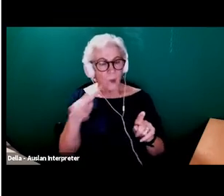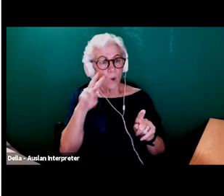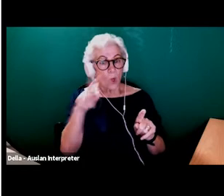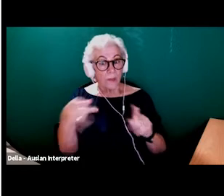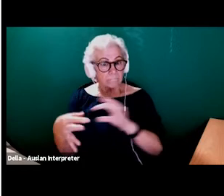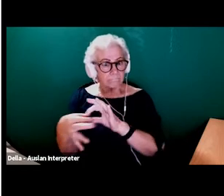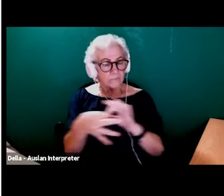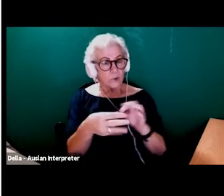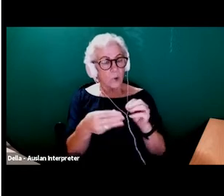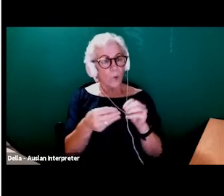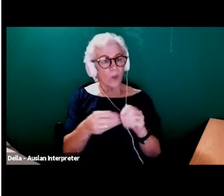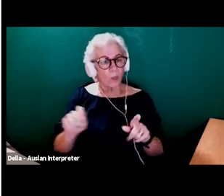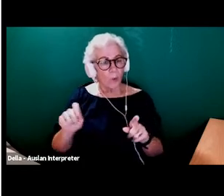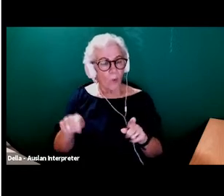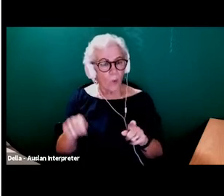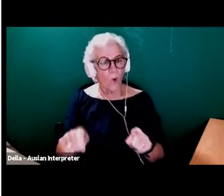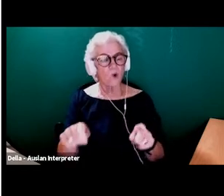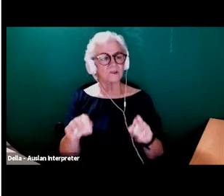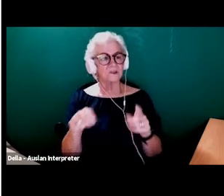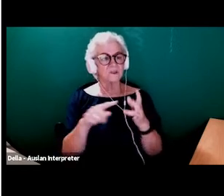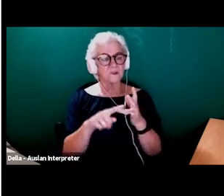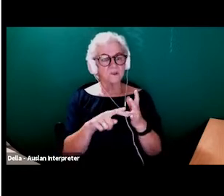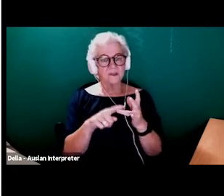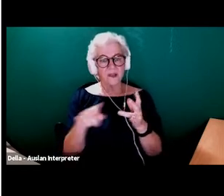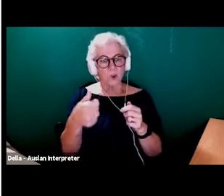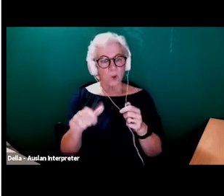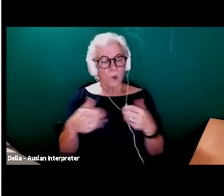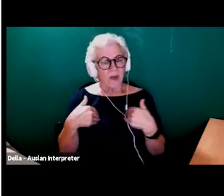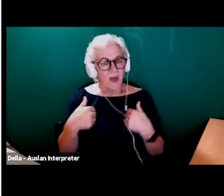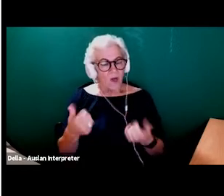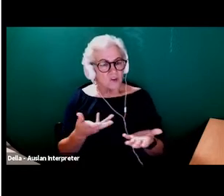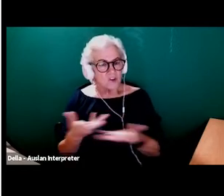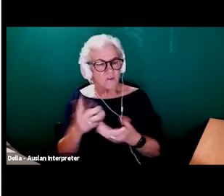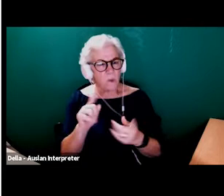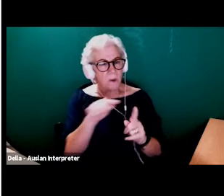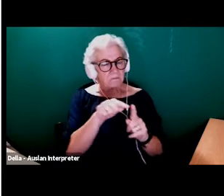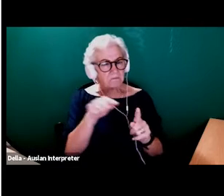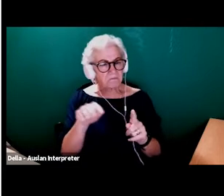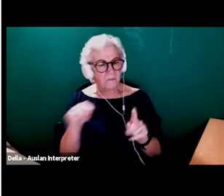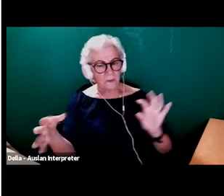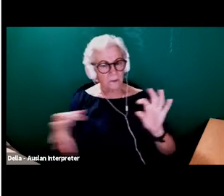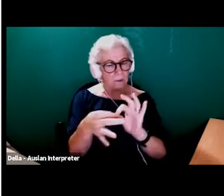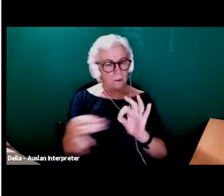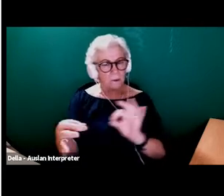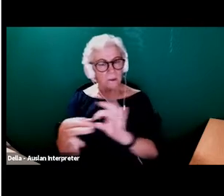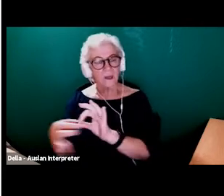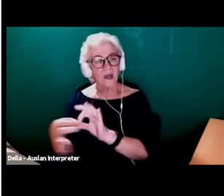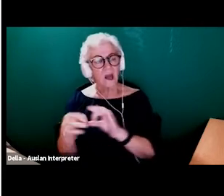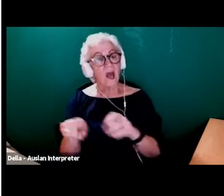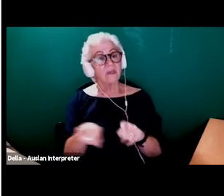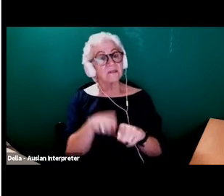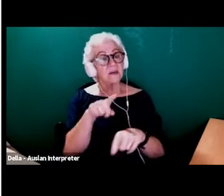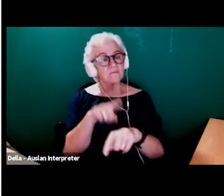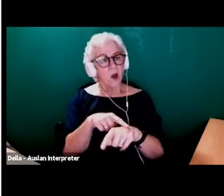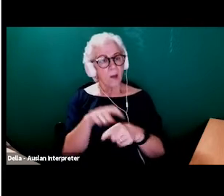justice system, use of various health services, and then what we've done and are continuing to do is to